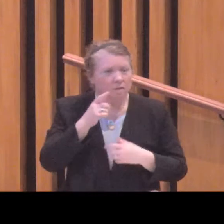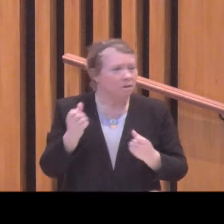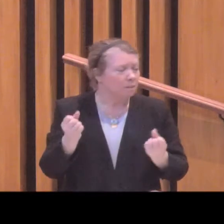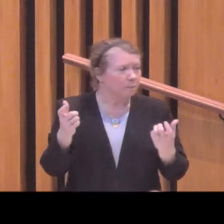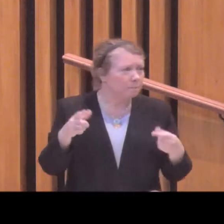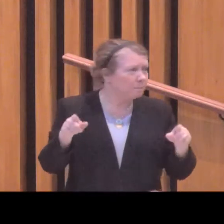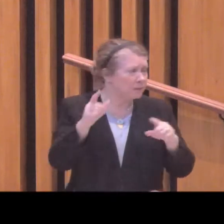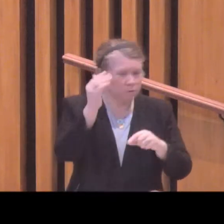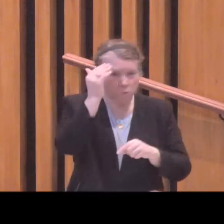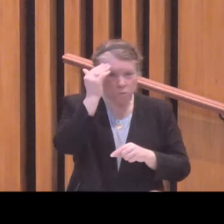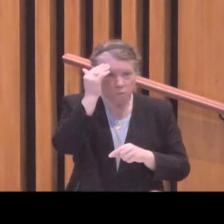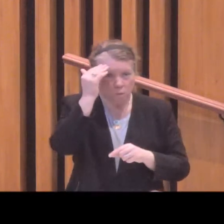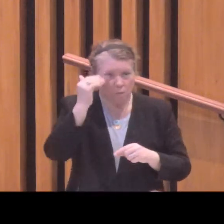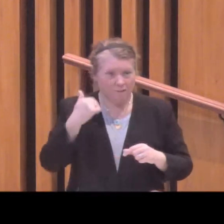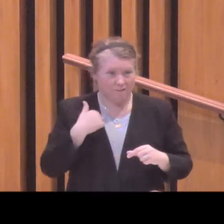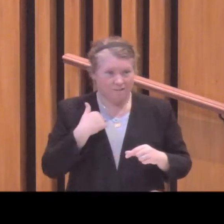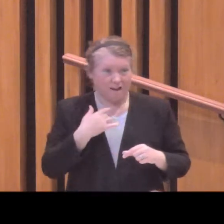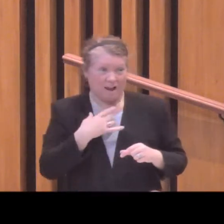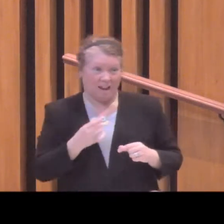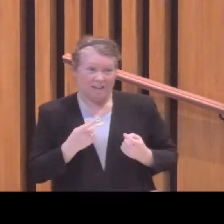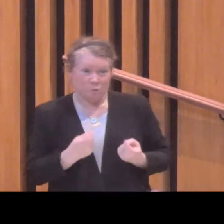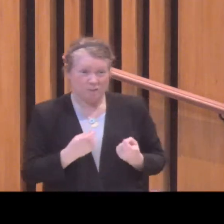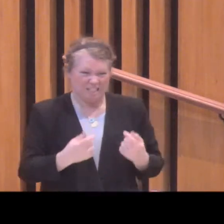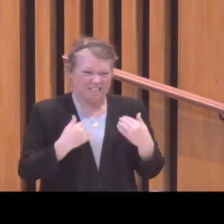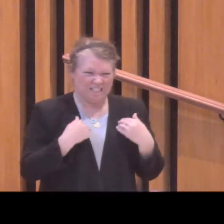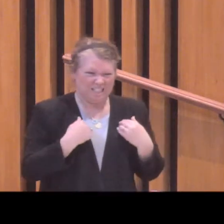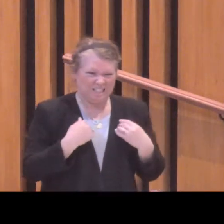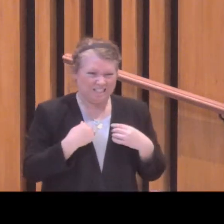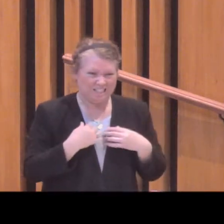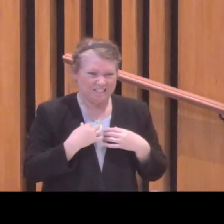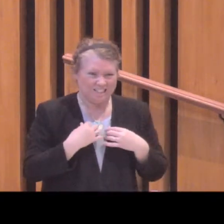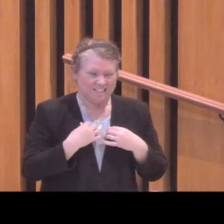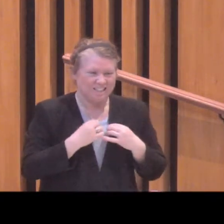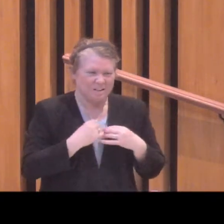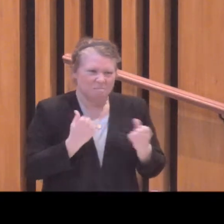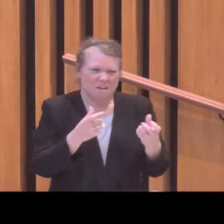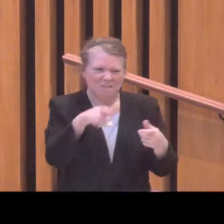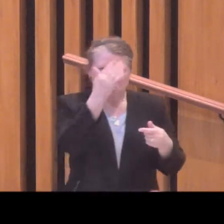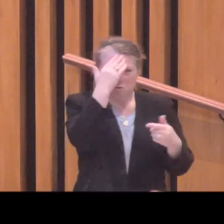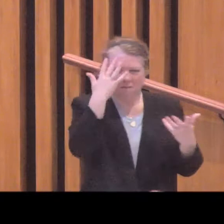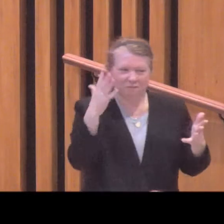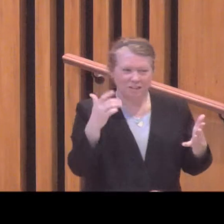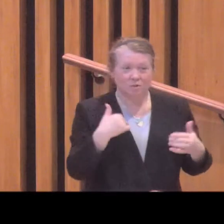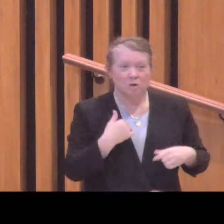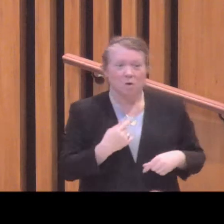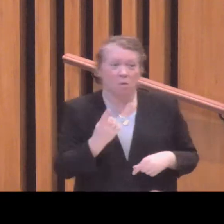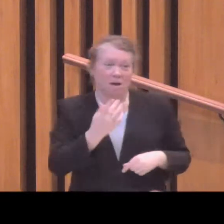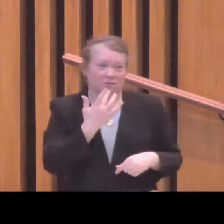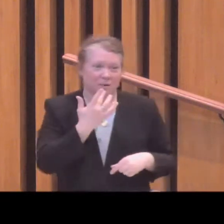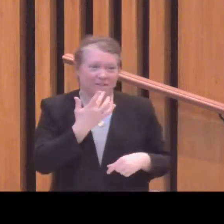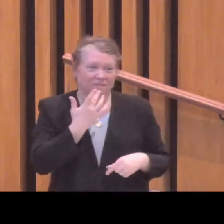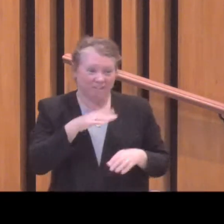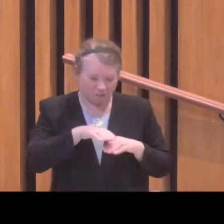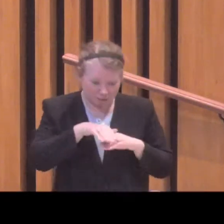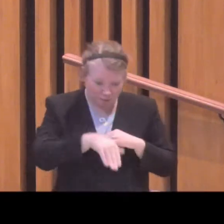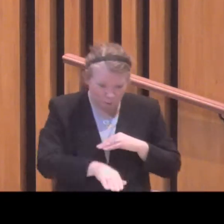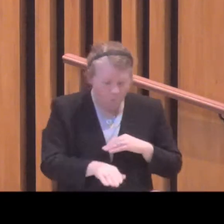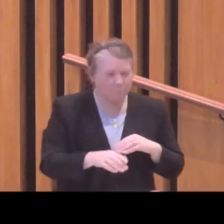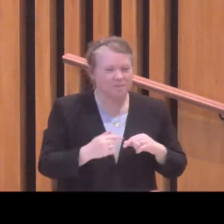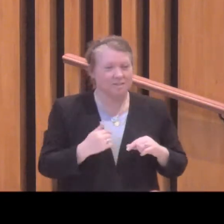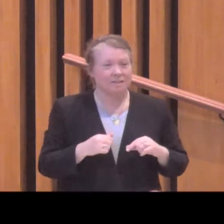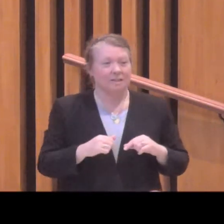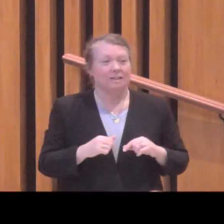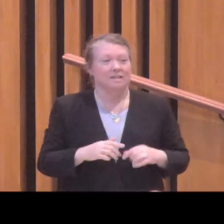that I do like to ski. I like to downhill ski. It's one of my favorite sports. And because of that, I have